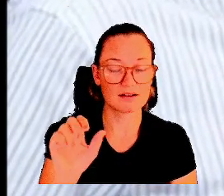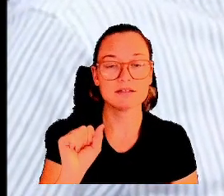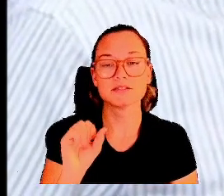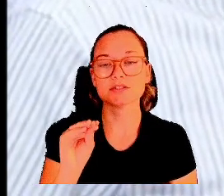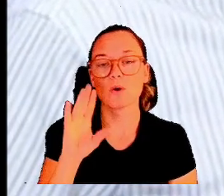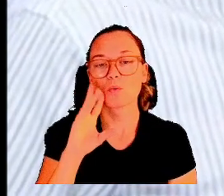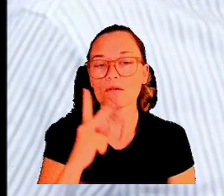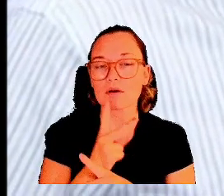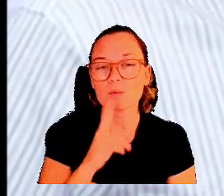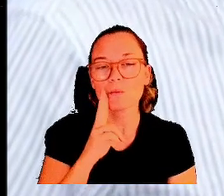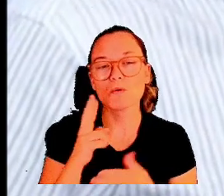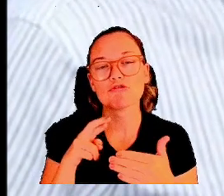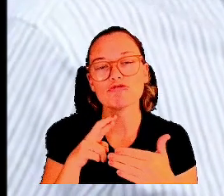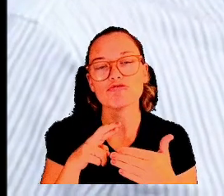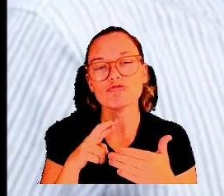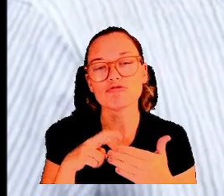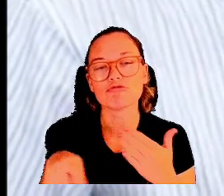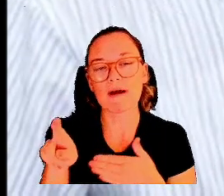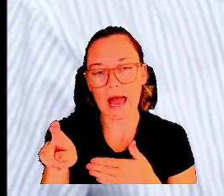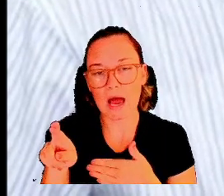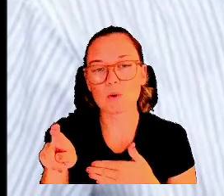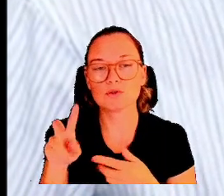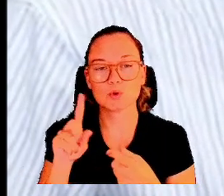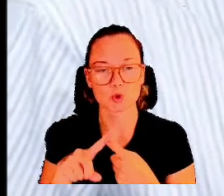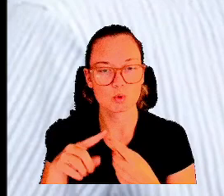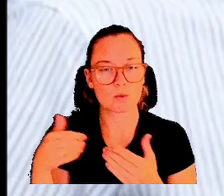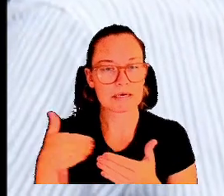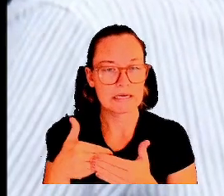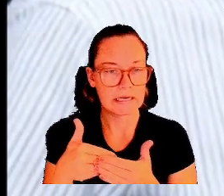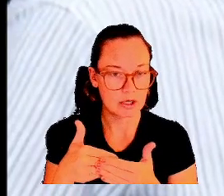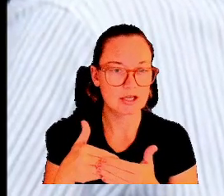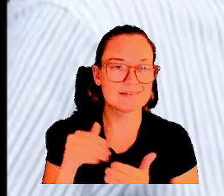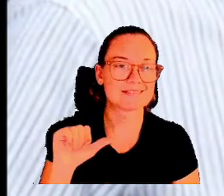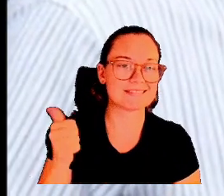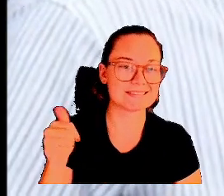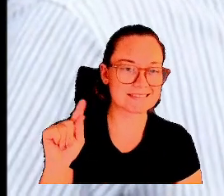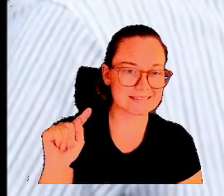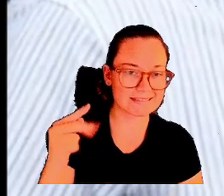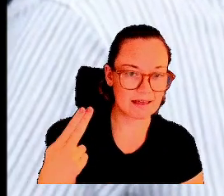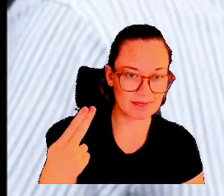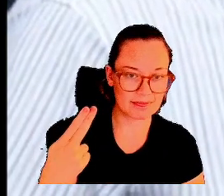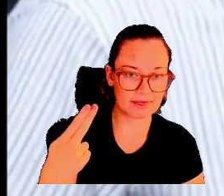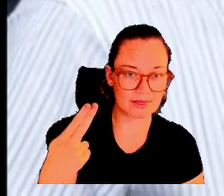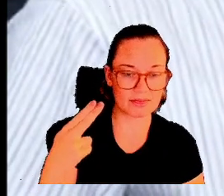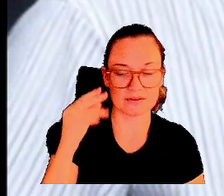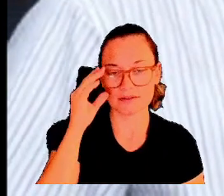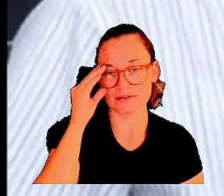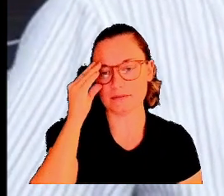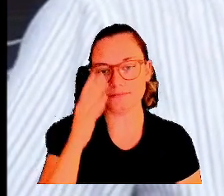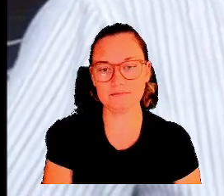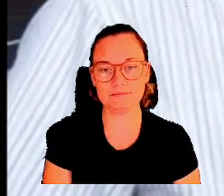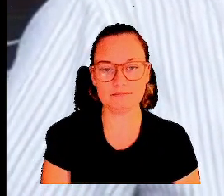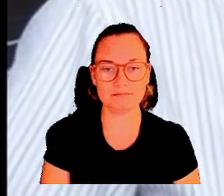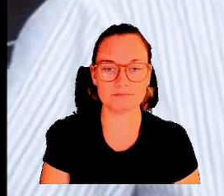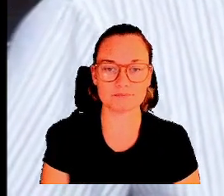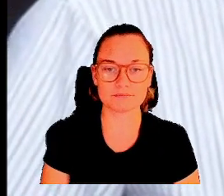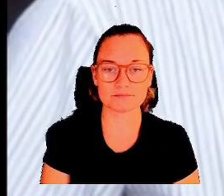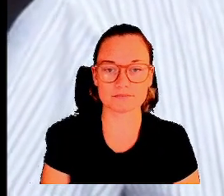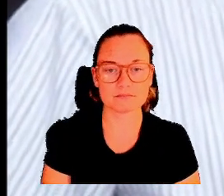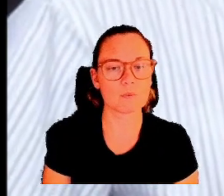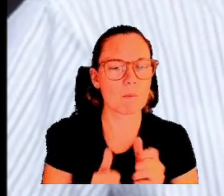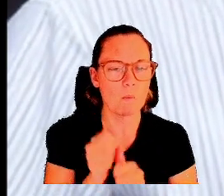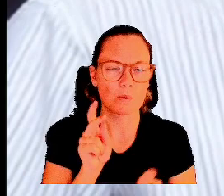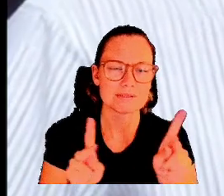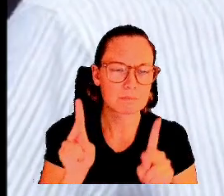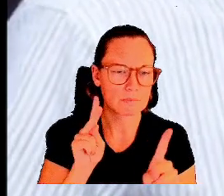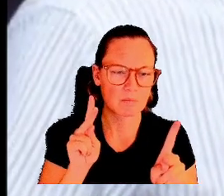we'll round it off. In this case, we rounded it off to the nearest tenth. So most people are familiar with that. You add them